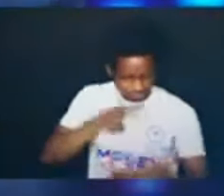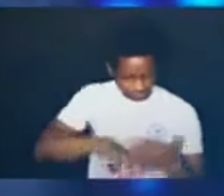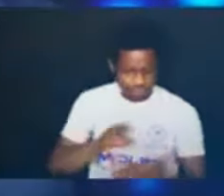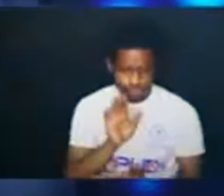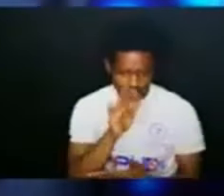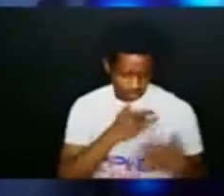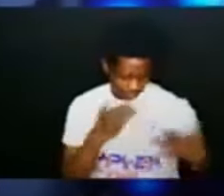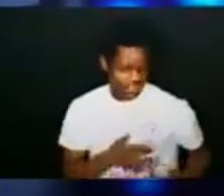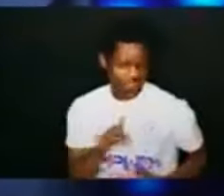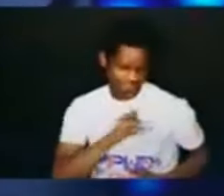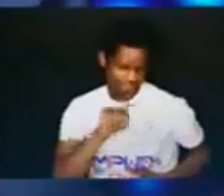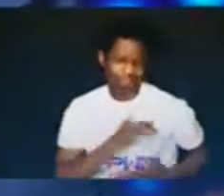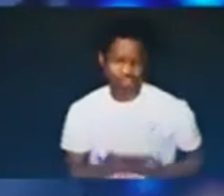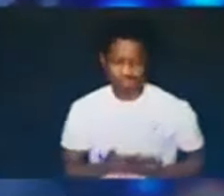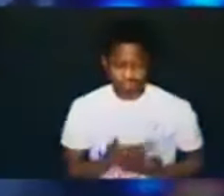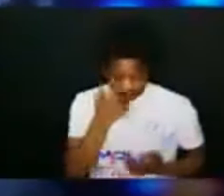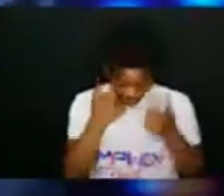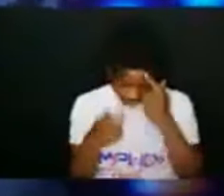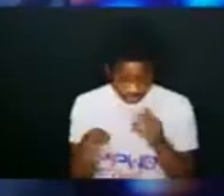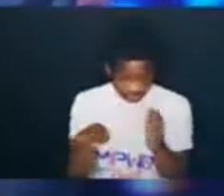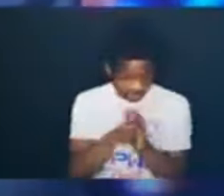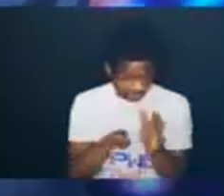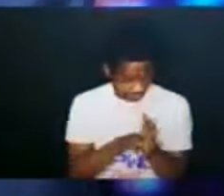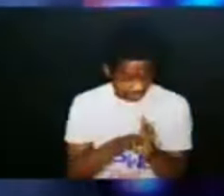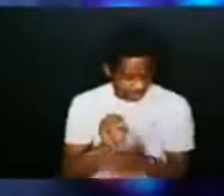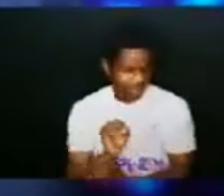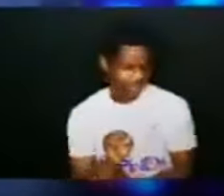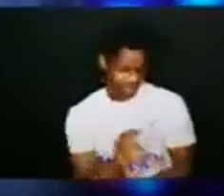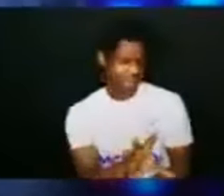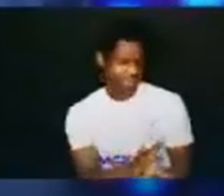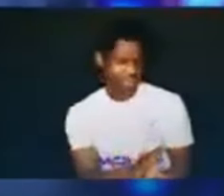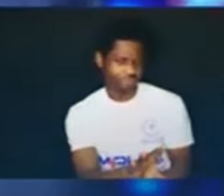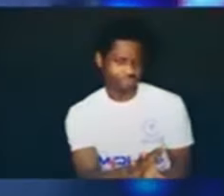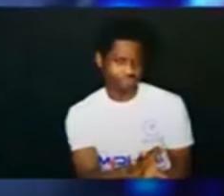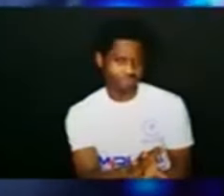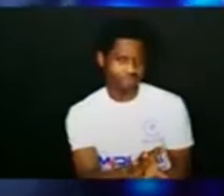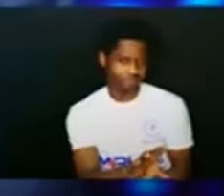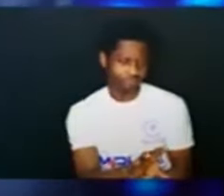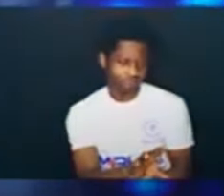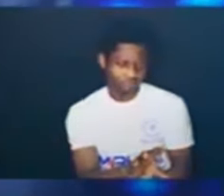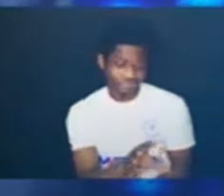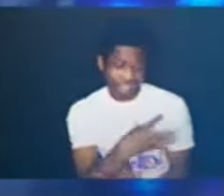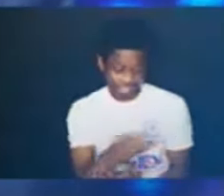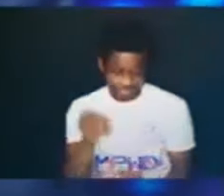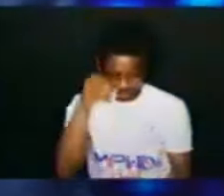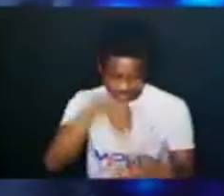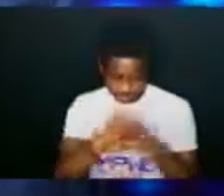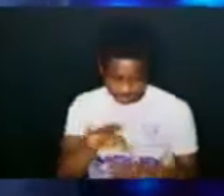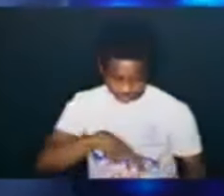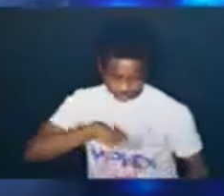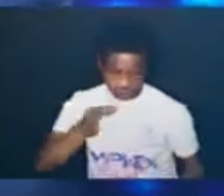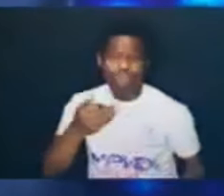Because the scripture is light. It says, "Chrono, and look, Kania." There is also a light in your soul.